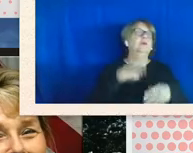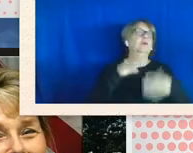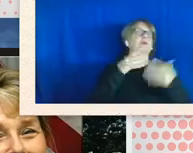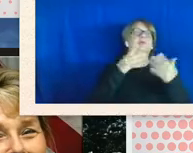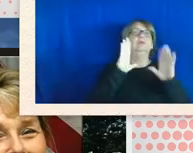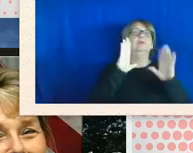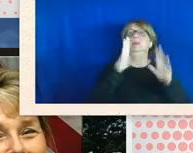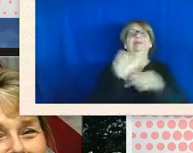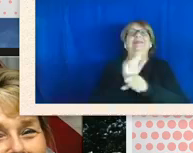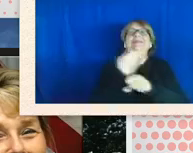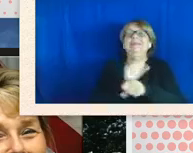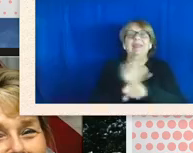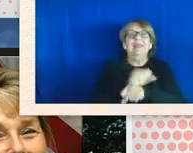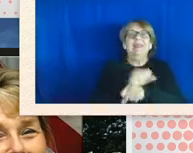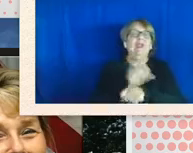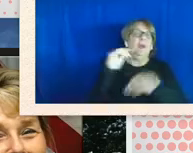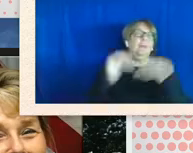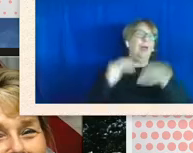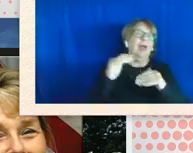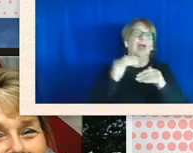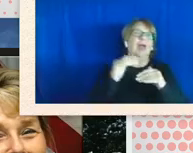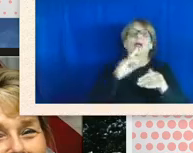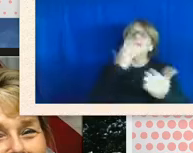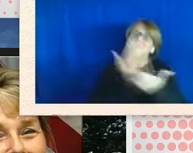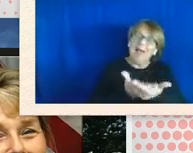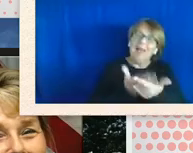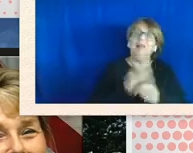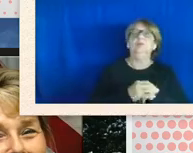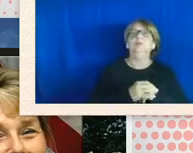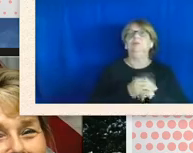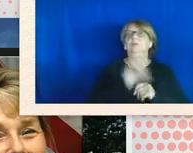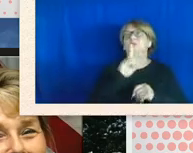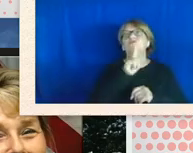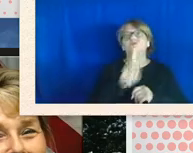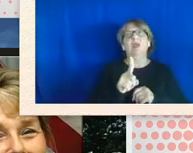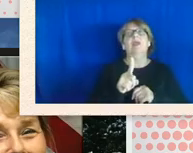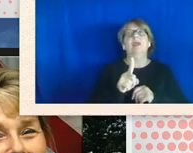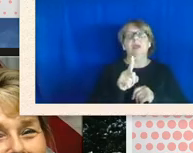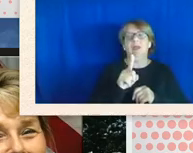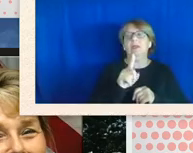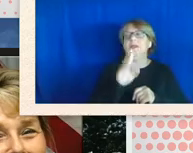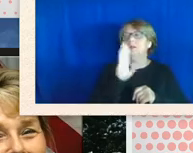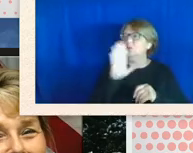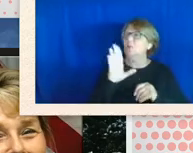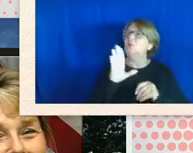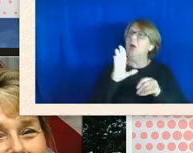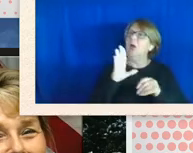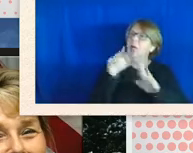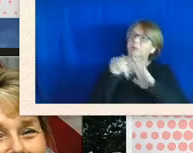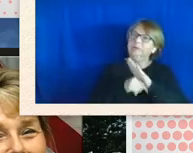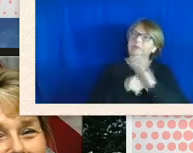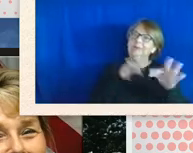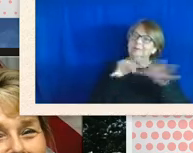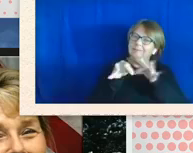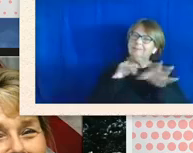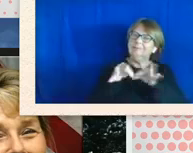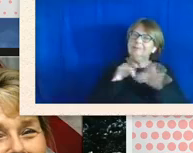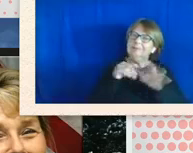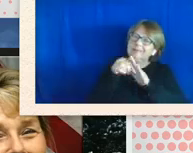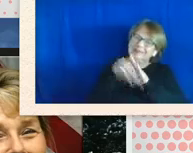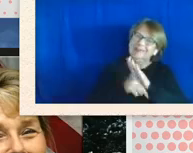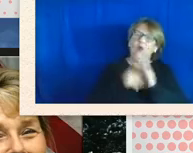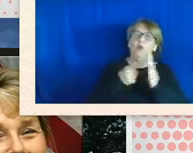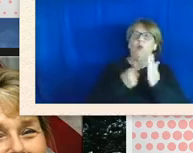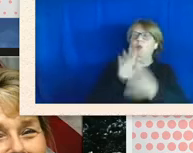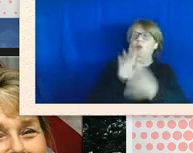valid, and it will really go into detail about what is the individual's need,